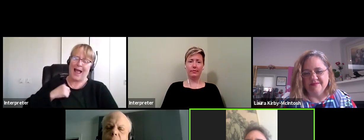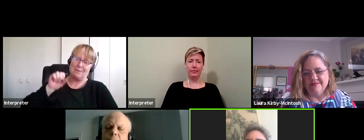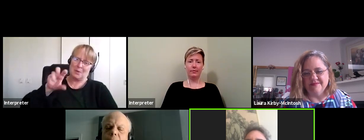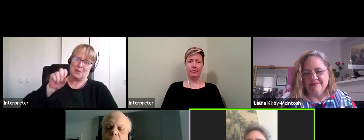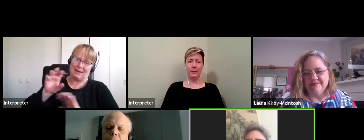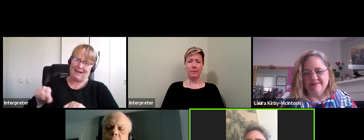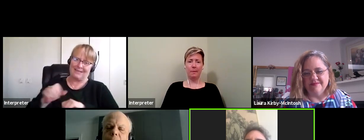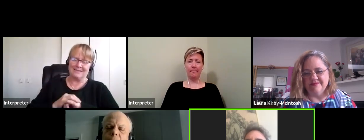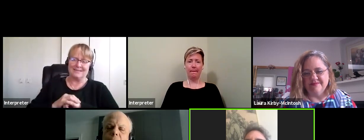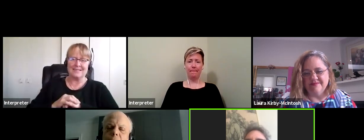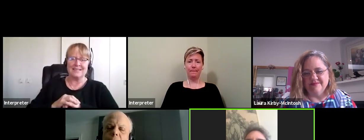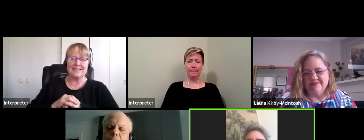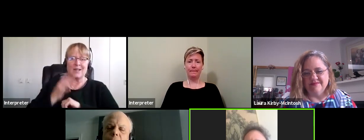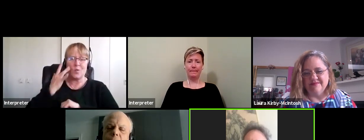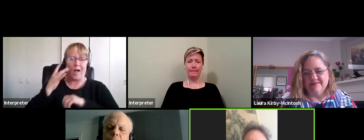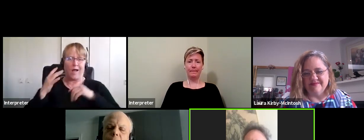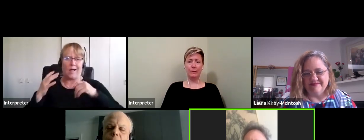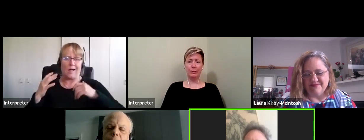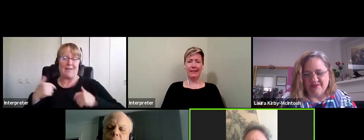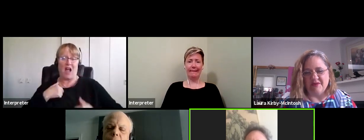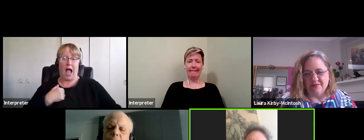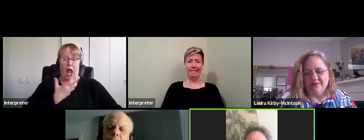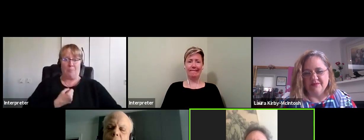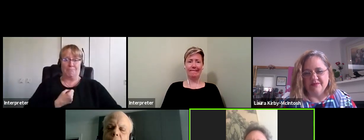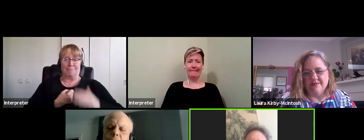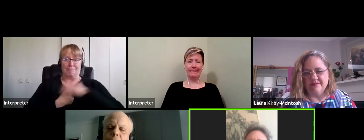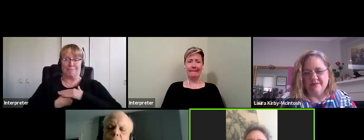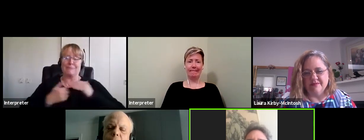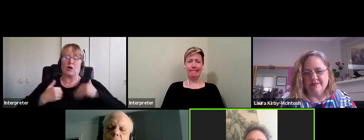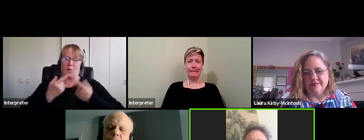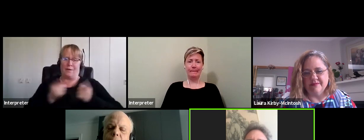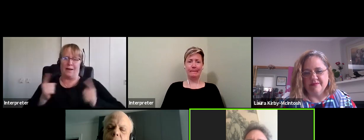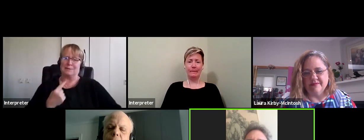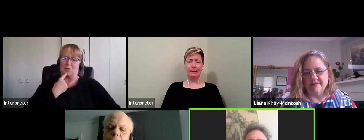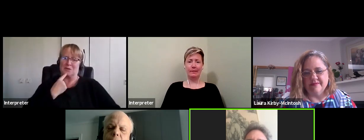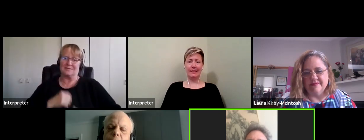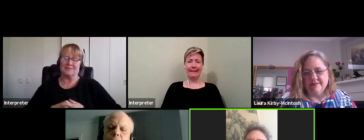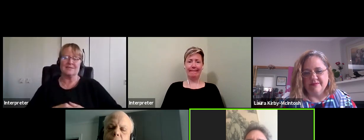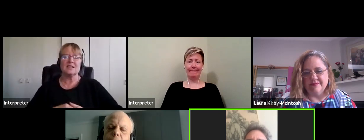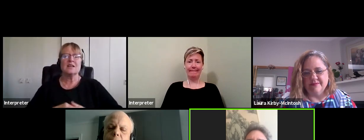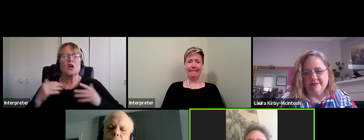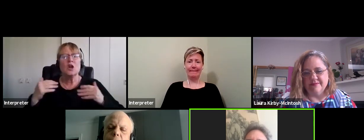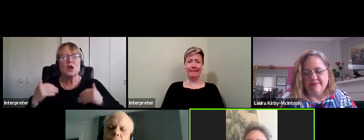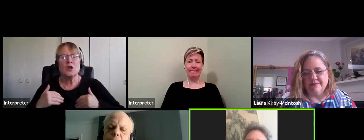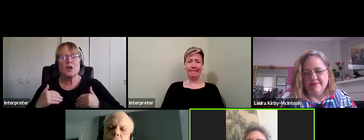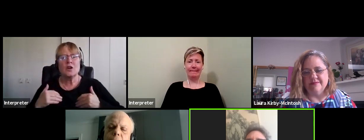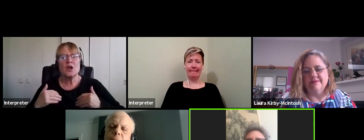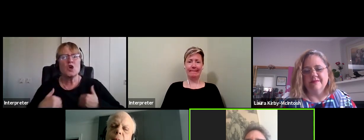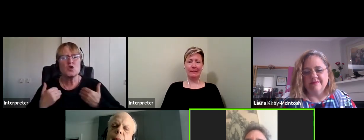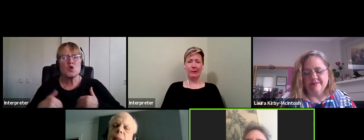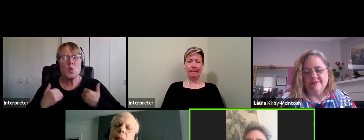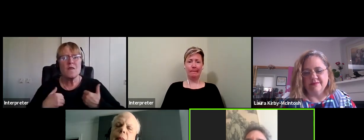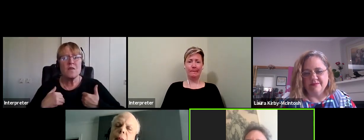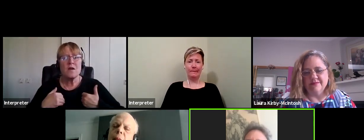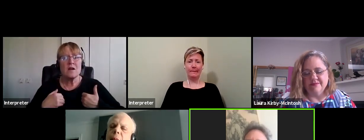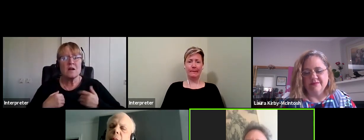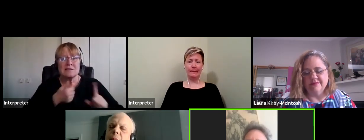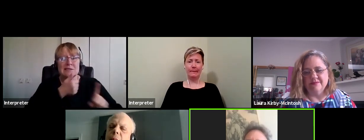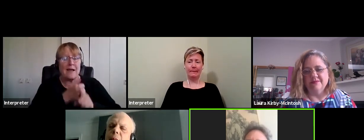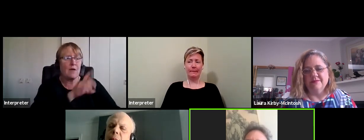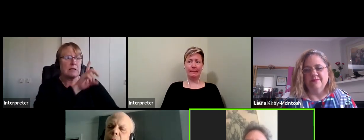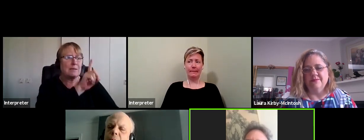people would be disappointed if I didn't. Right. They want to be seen as more than their disability. I hear that over and